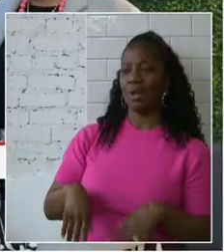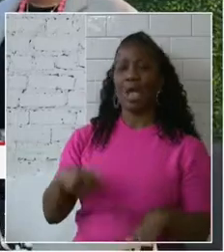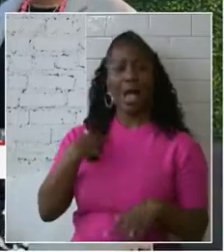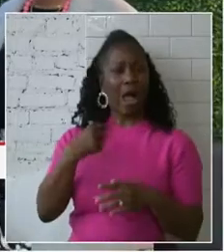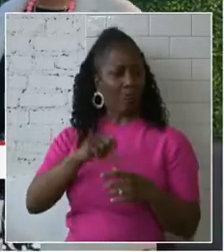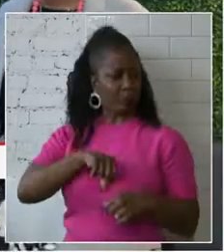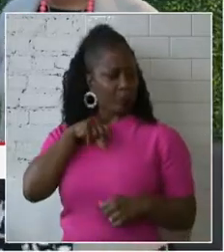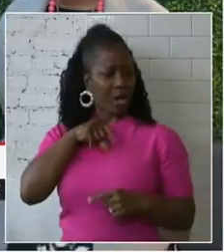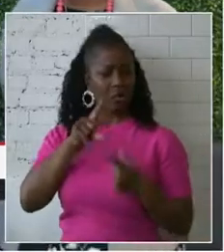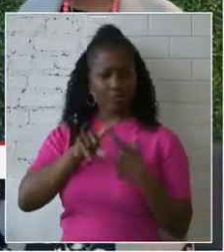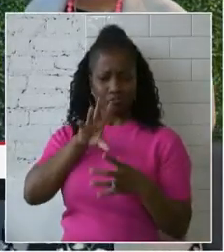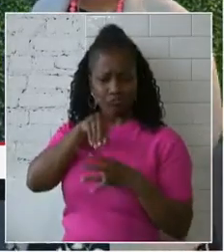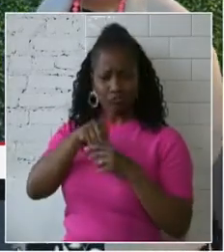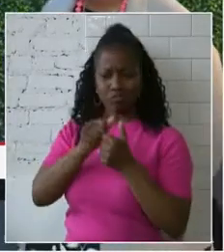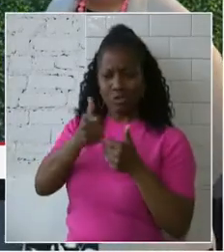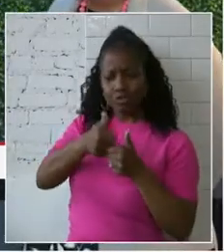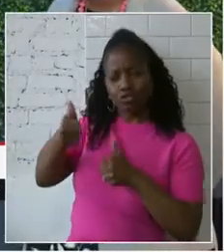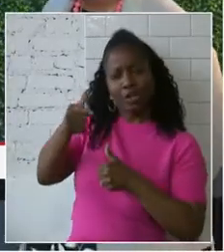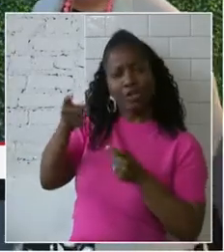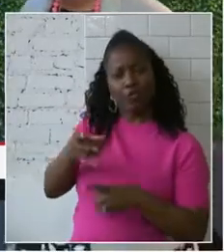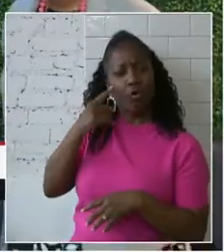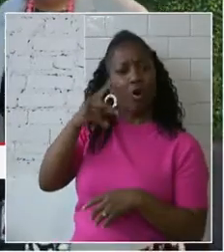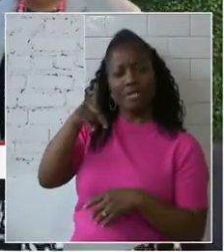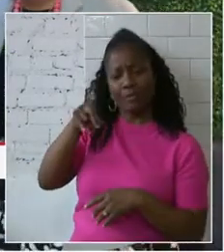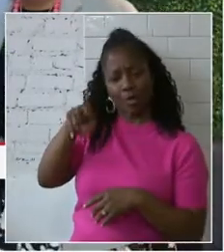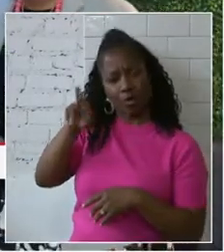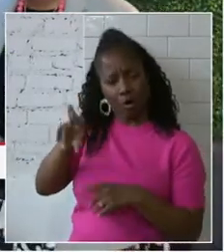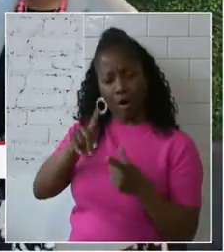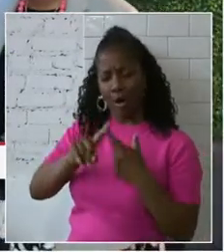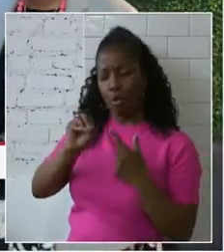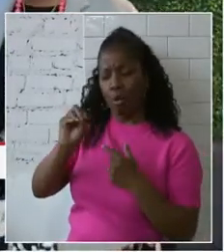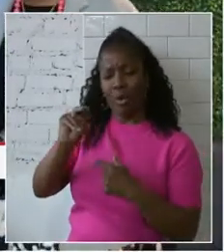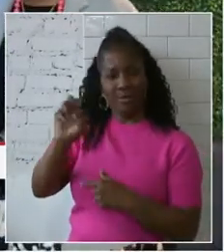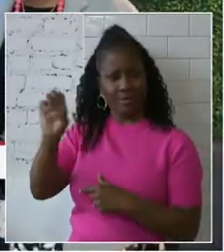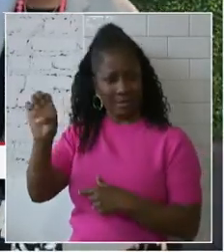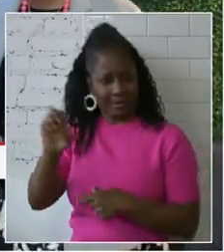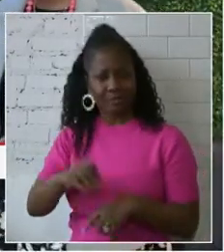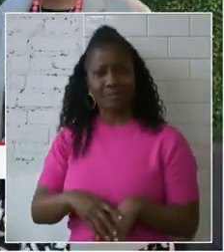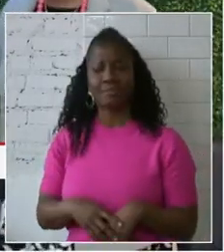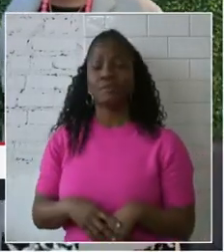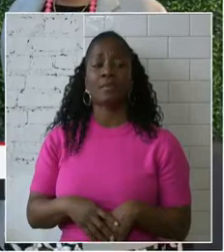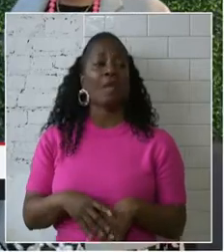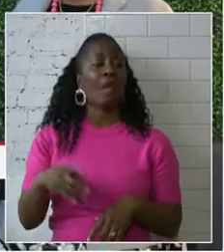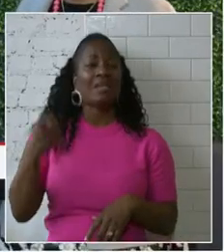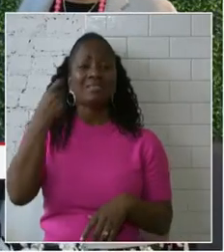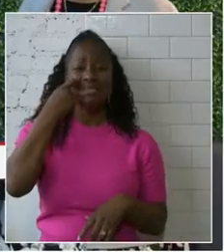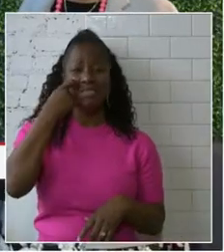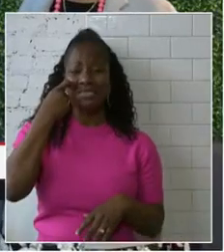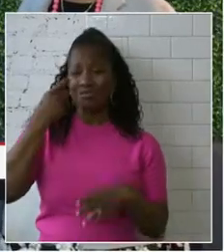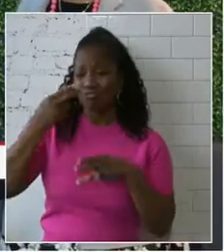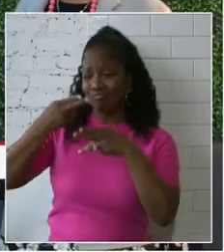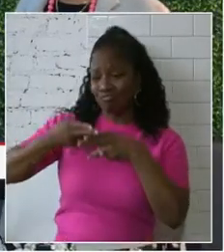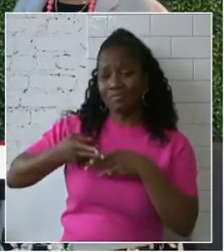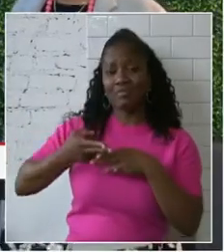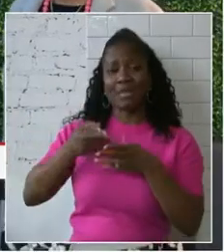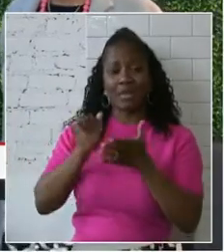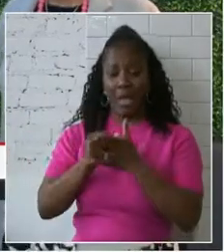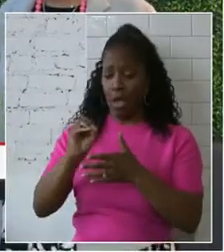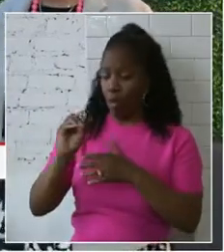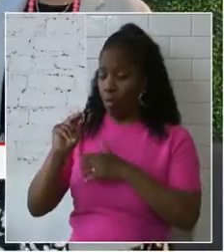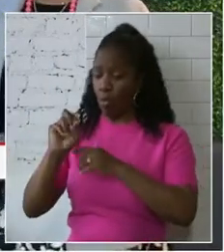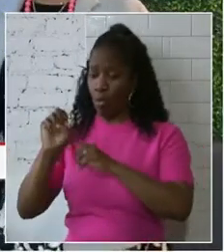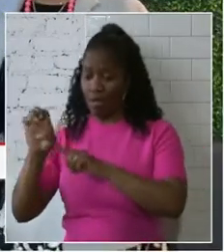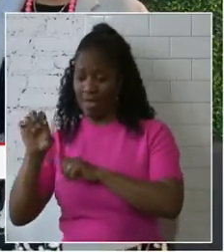at the DC Department of Parks and Recreation. As Mayor Bowser has stated, the ONE's office, in coordination with the Office